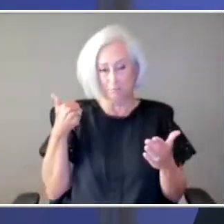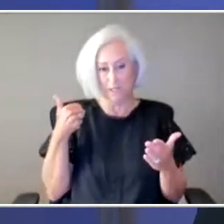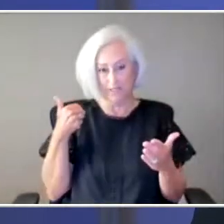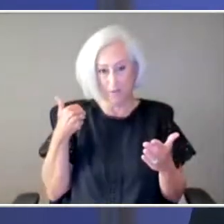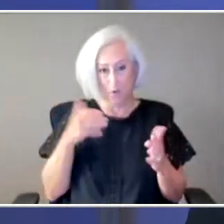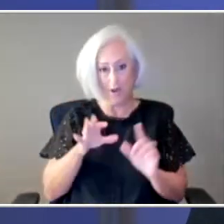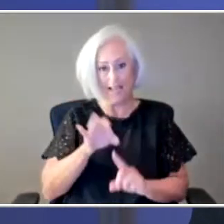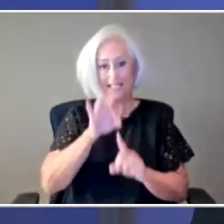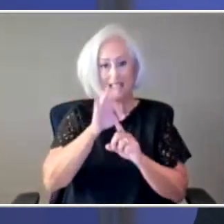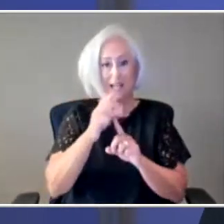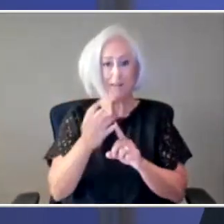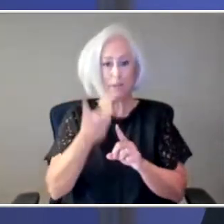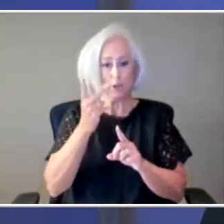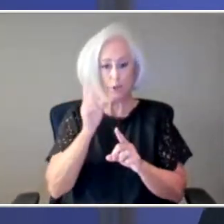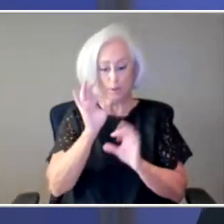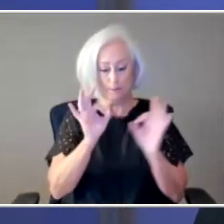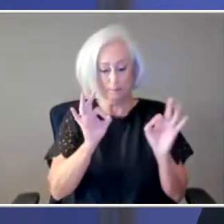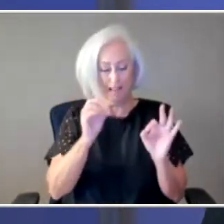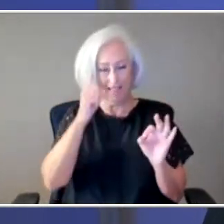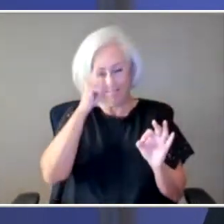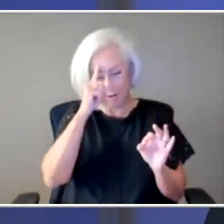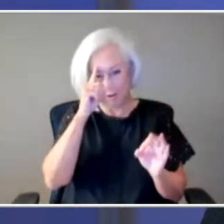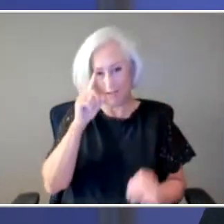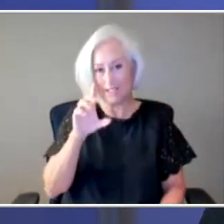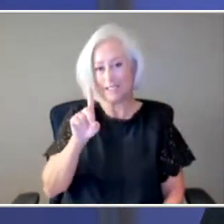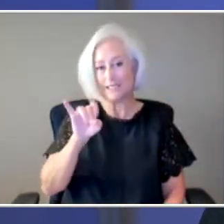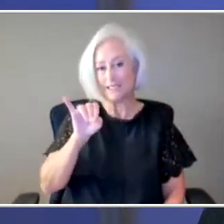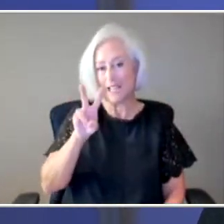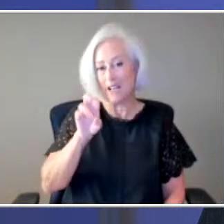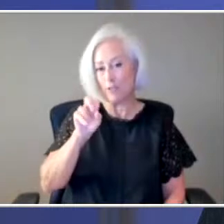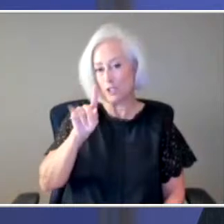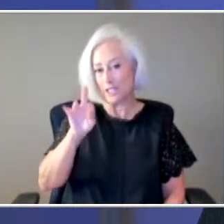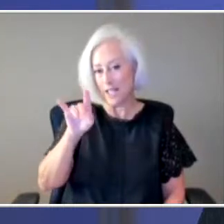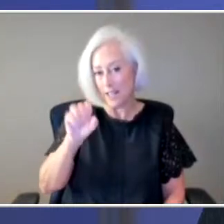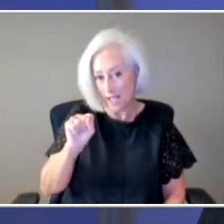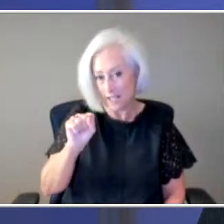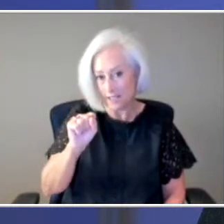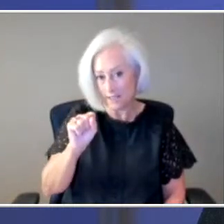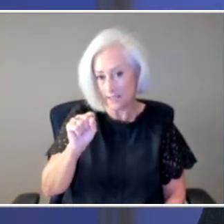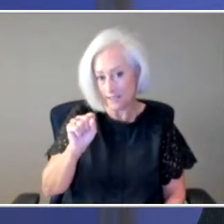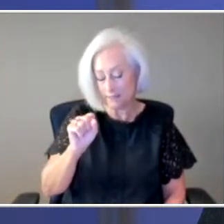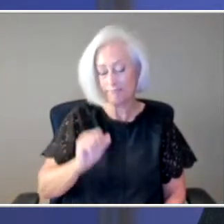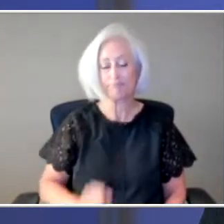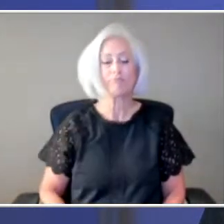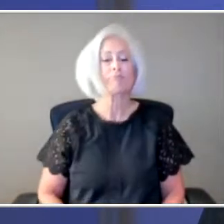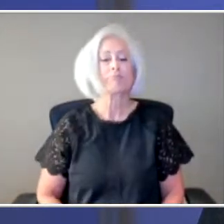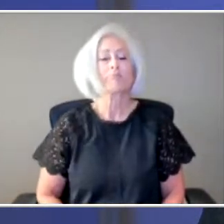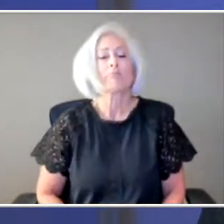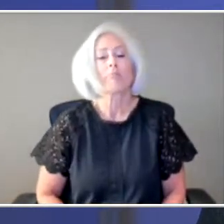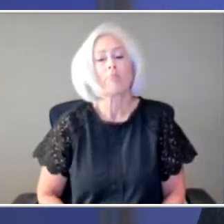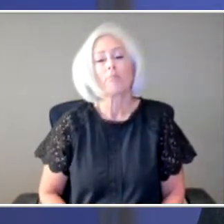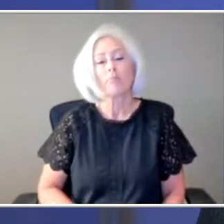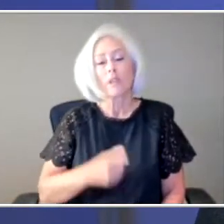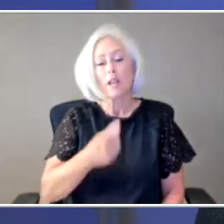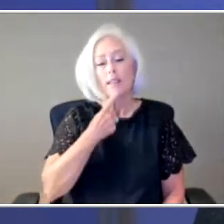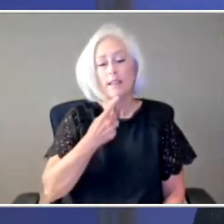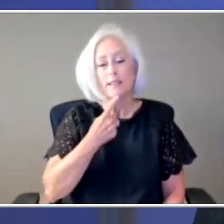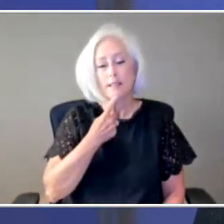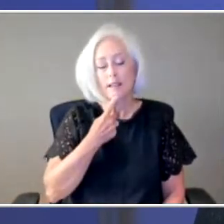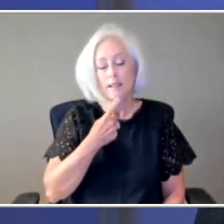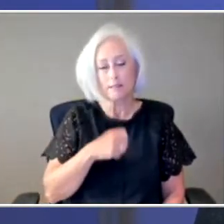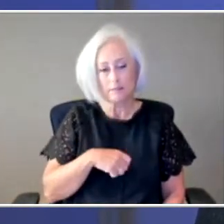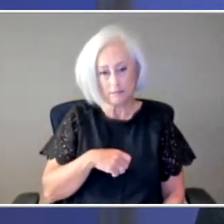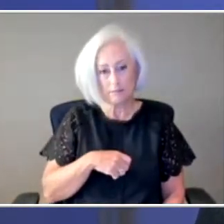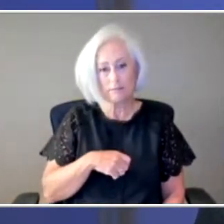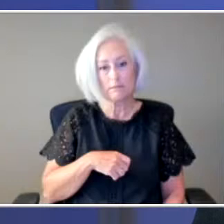might be diverticulosis. Anyway, then what they did is they said, well, you know what? The pain continued on, right?